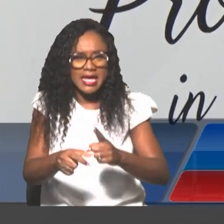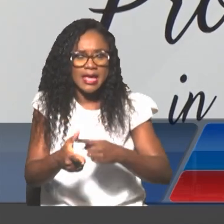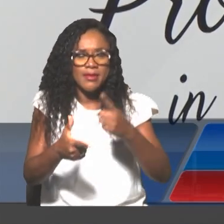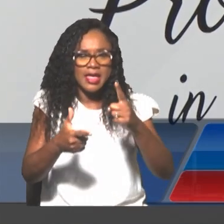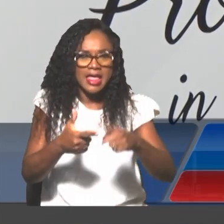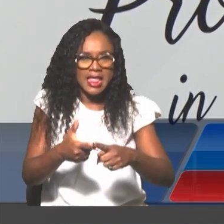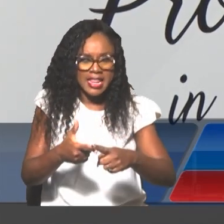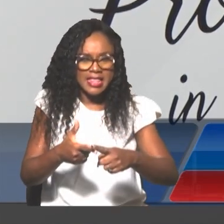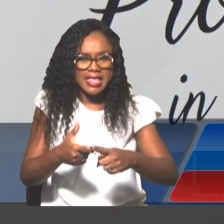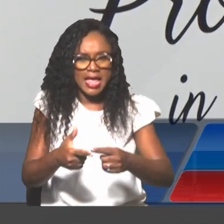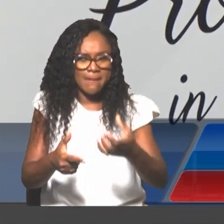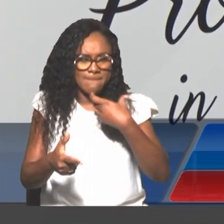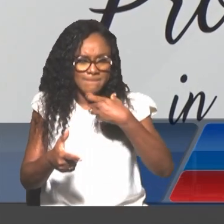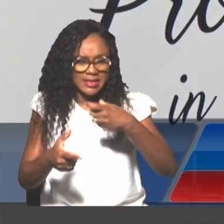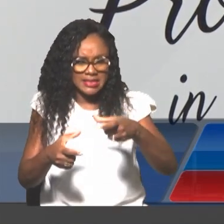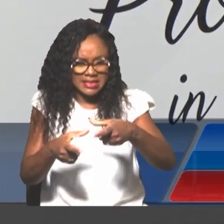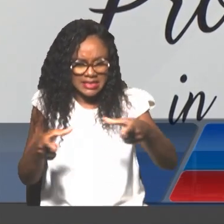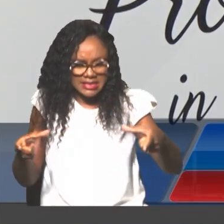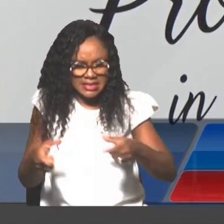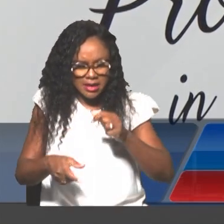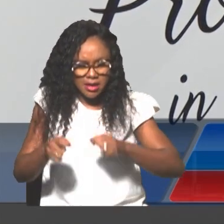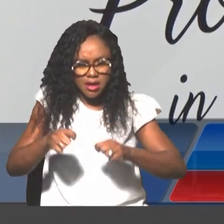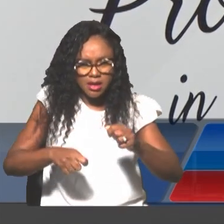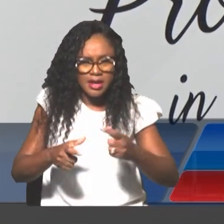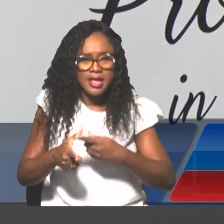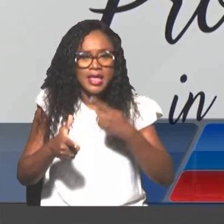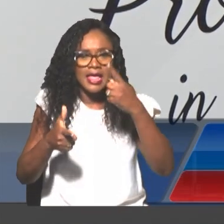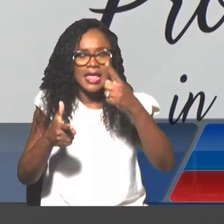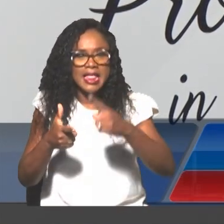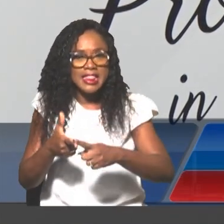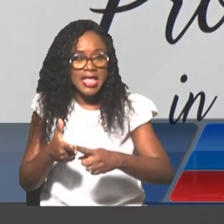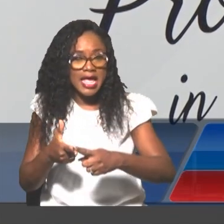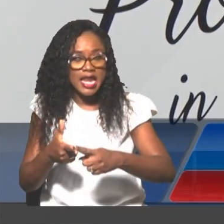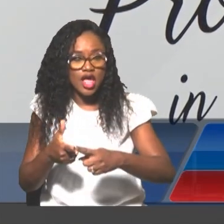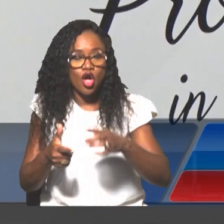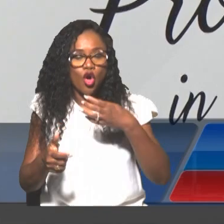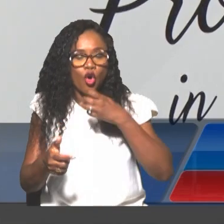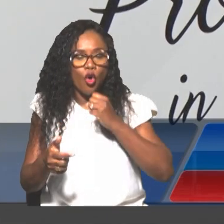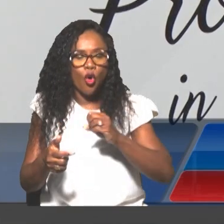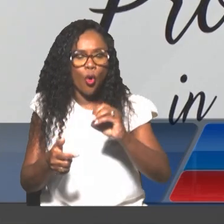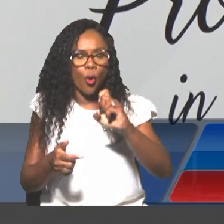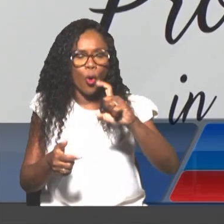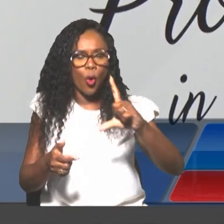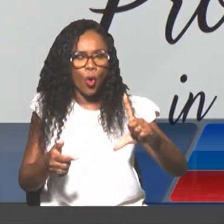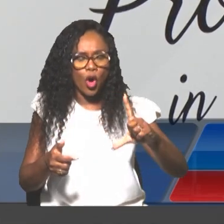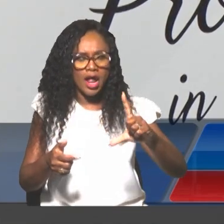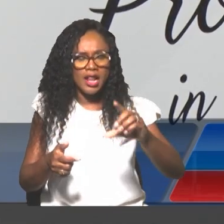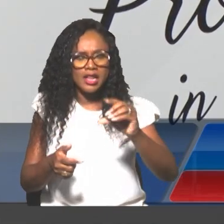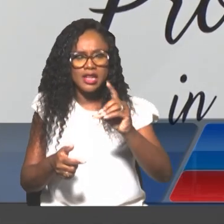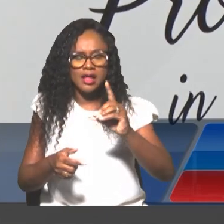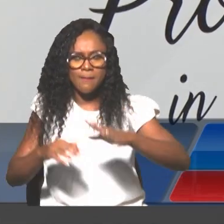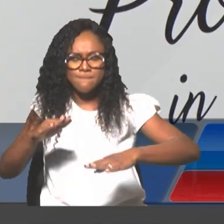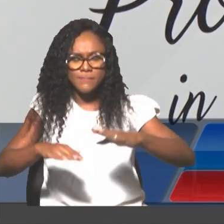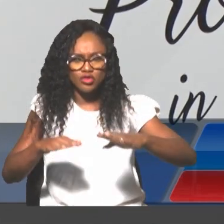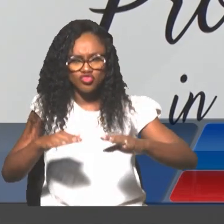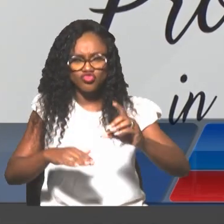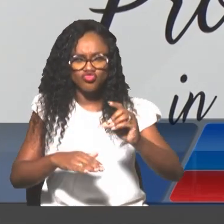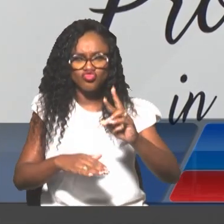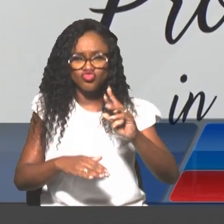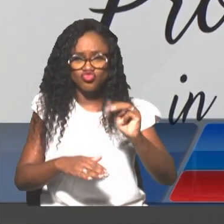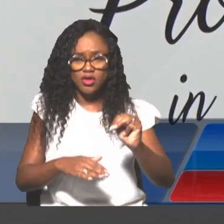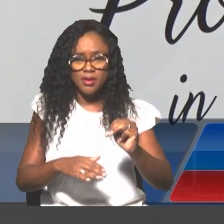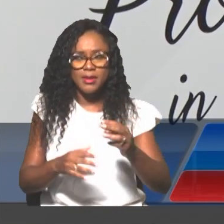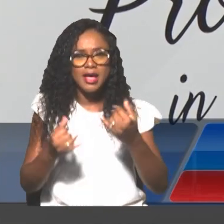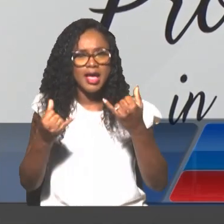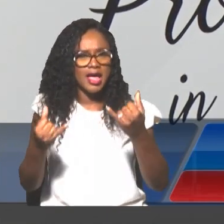tin knocking, and then of course we eventually got a drum, an oil drum, discarded oil drum that was synced and grooved, and eventually we got to the point where we